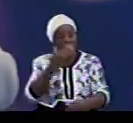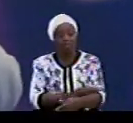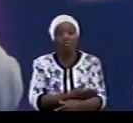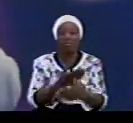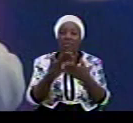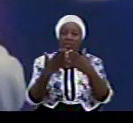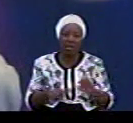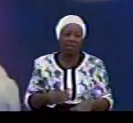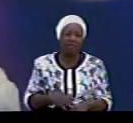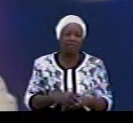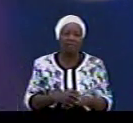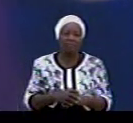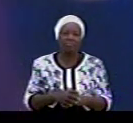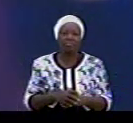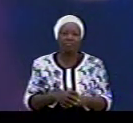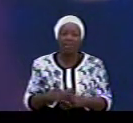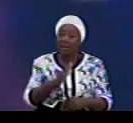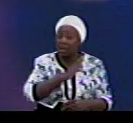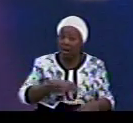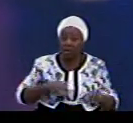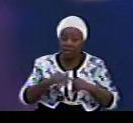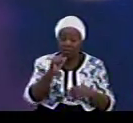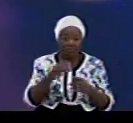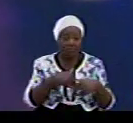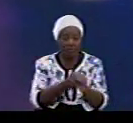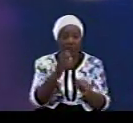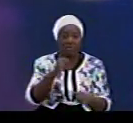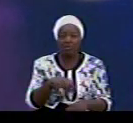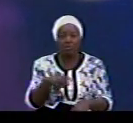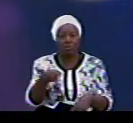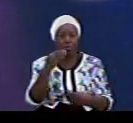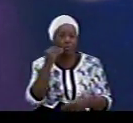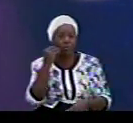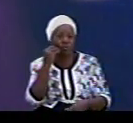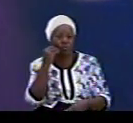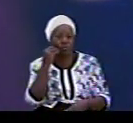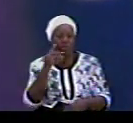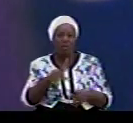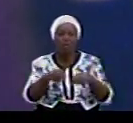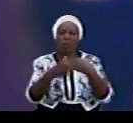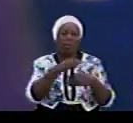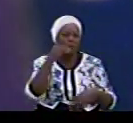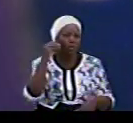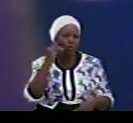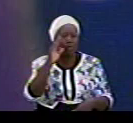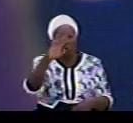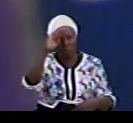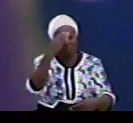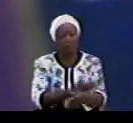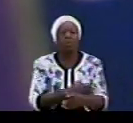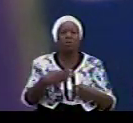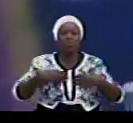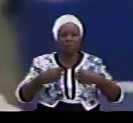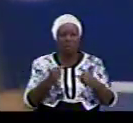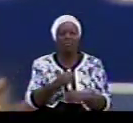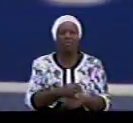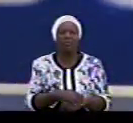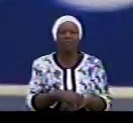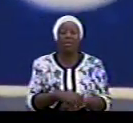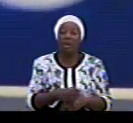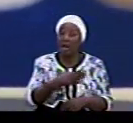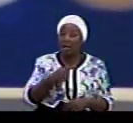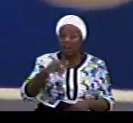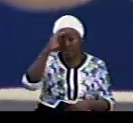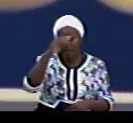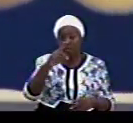Christ did not follow him home. He said, go back home. Your son liveth. And the man